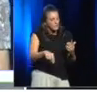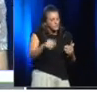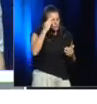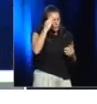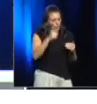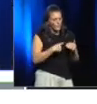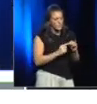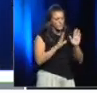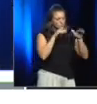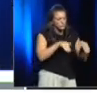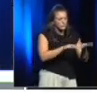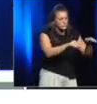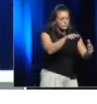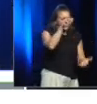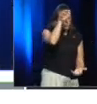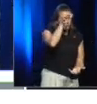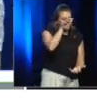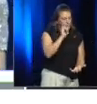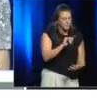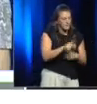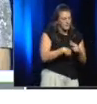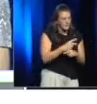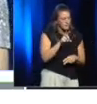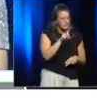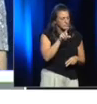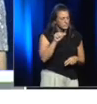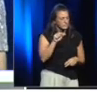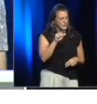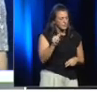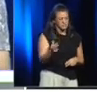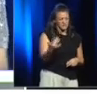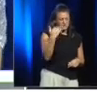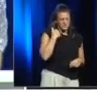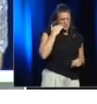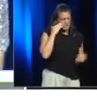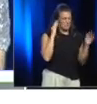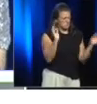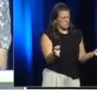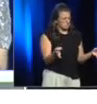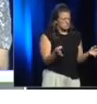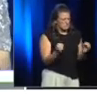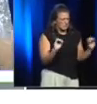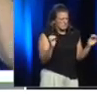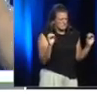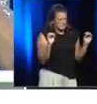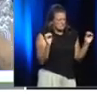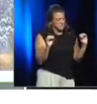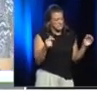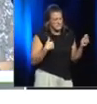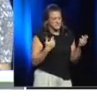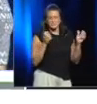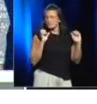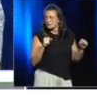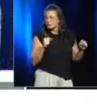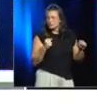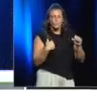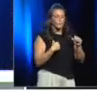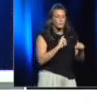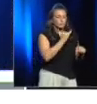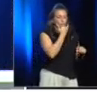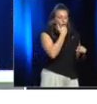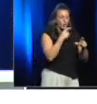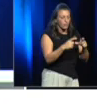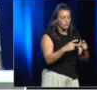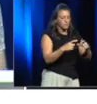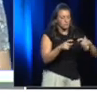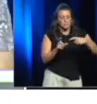oceanographic data will realise that we knew so little in those days that we plotted these figures the wrong way around. You should have them the other way around. But